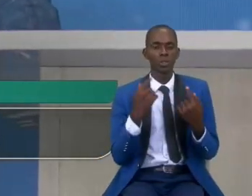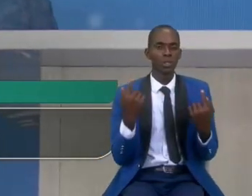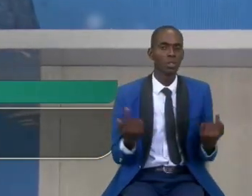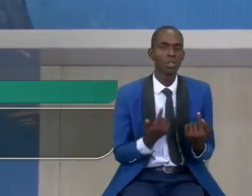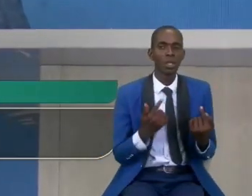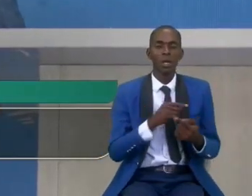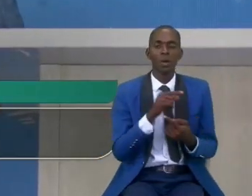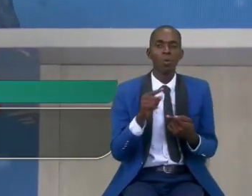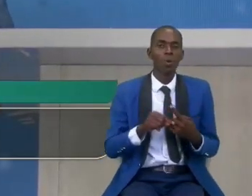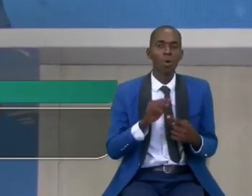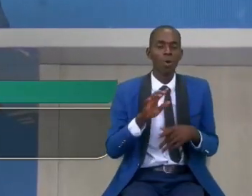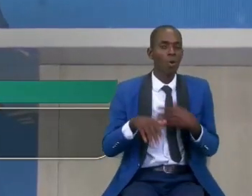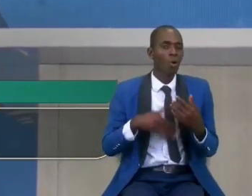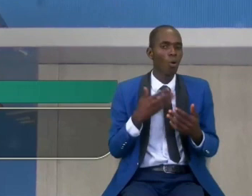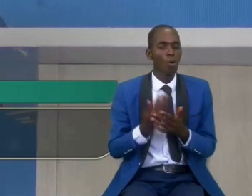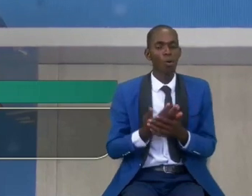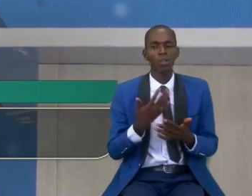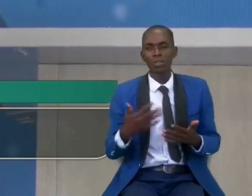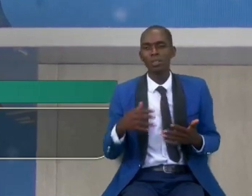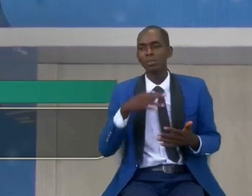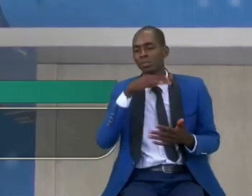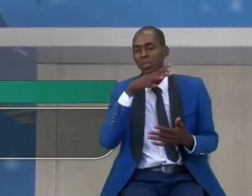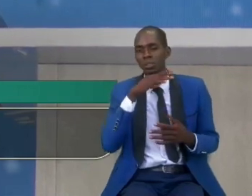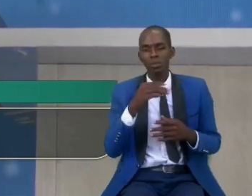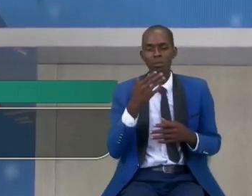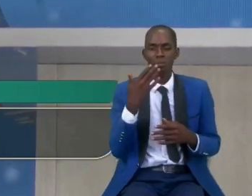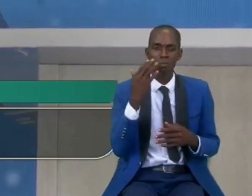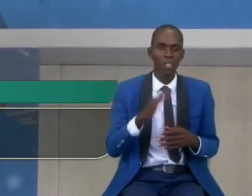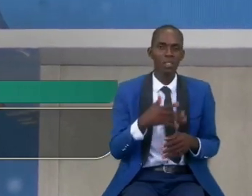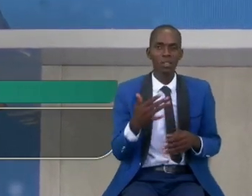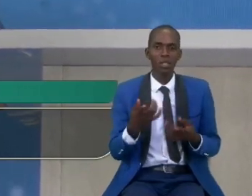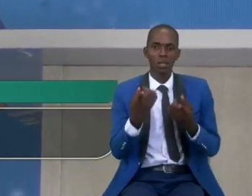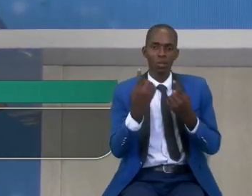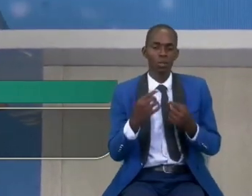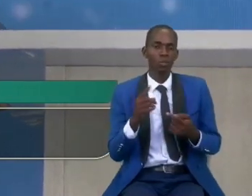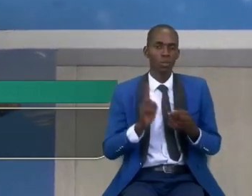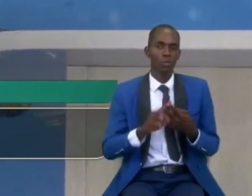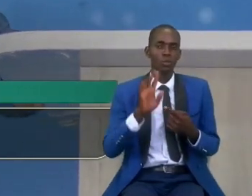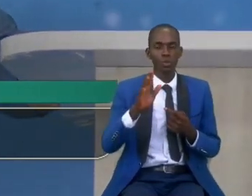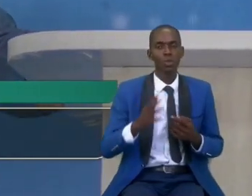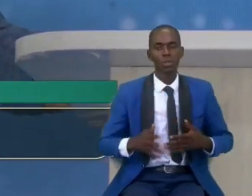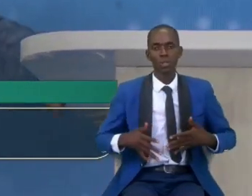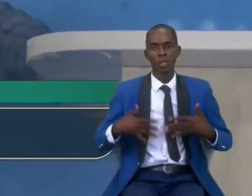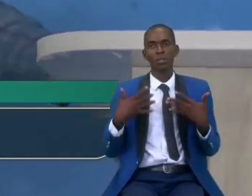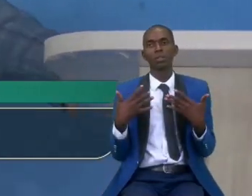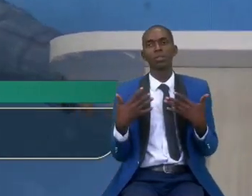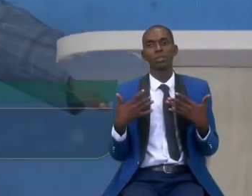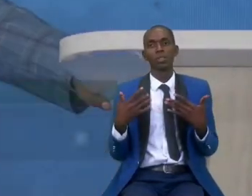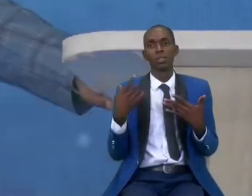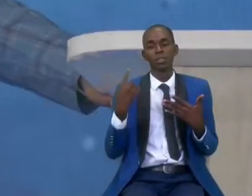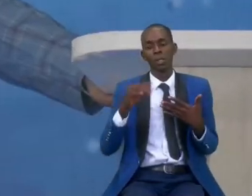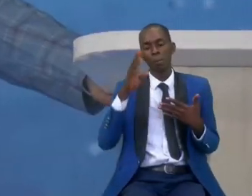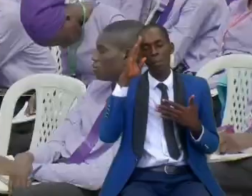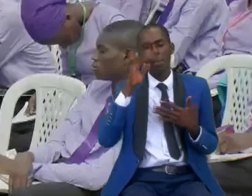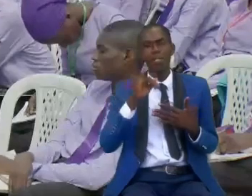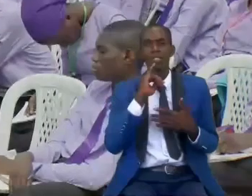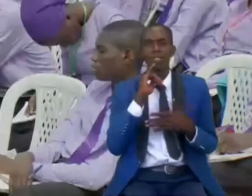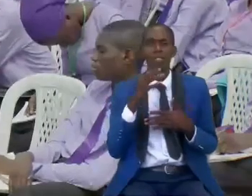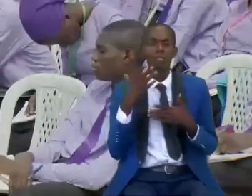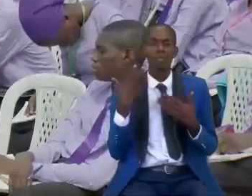are come into your life, the man is finished. And I pray you will not be